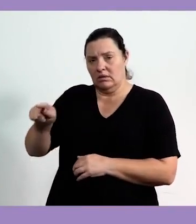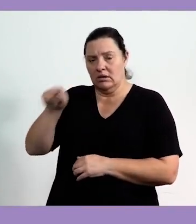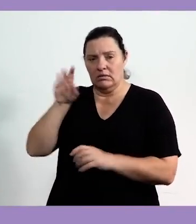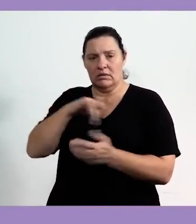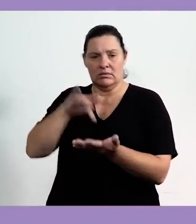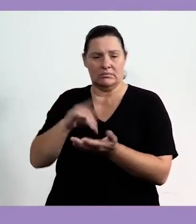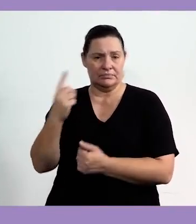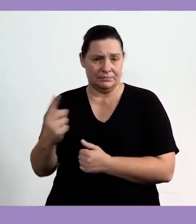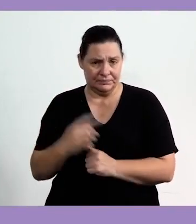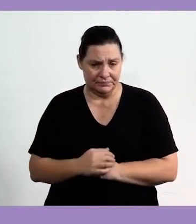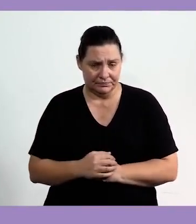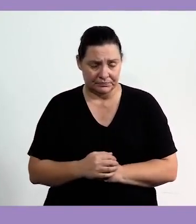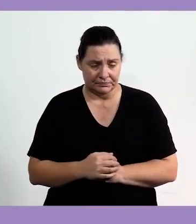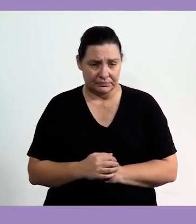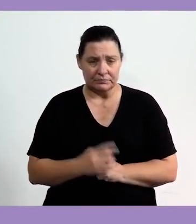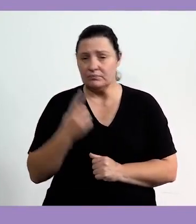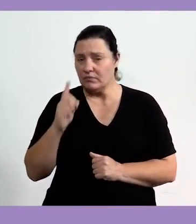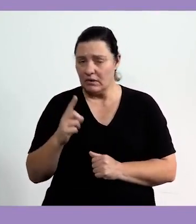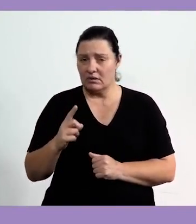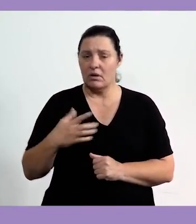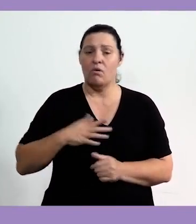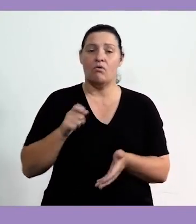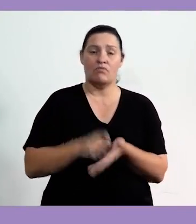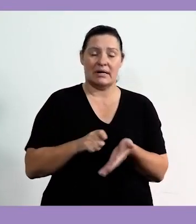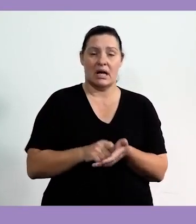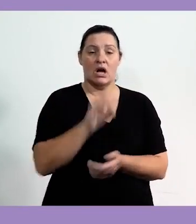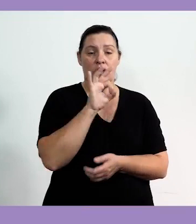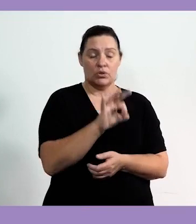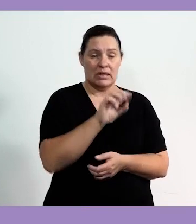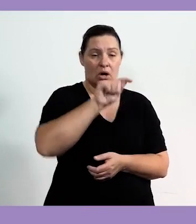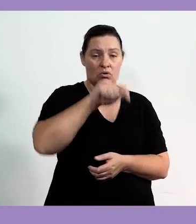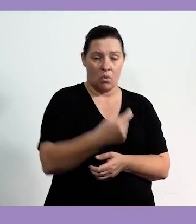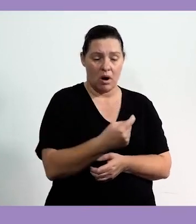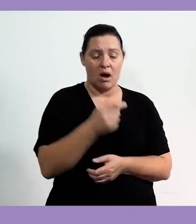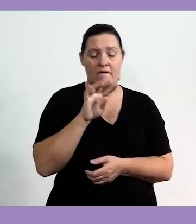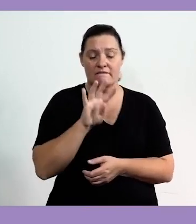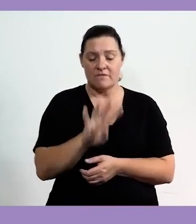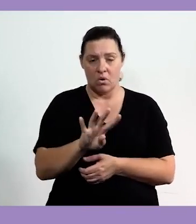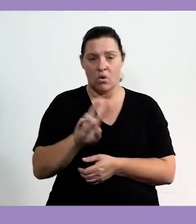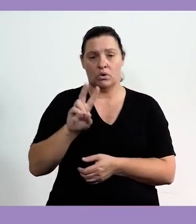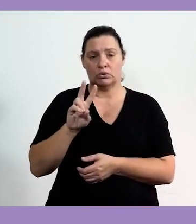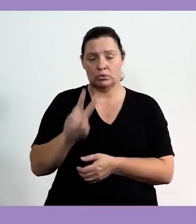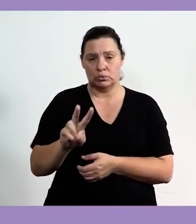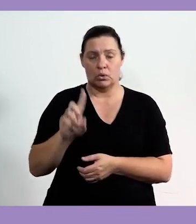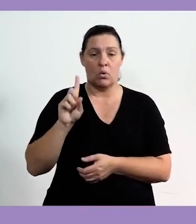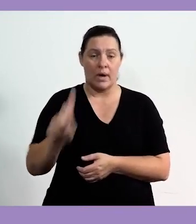all the way to the ones position. So, firstly, I am going to write